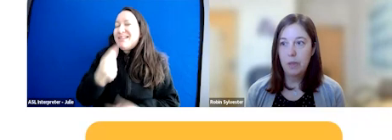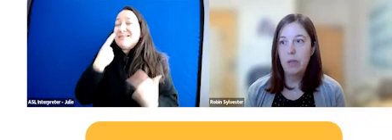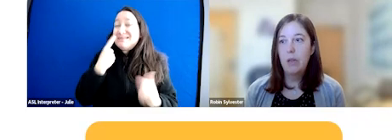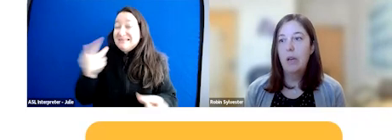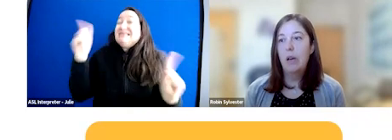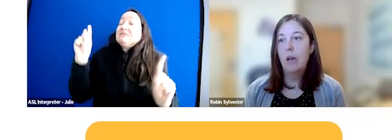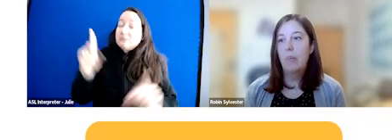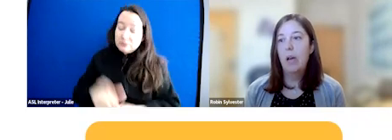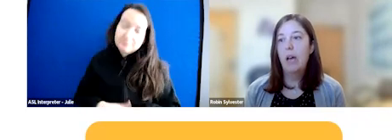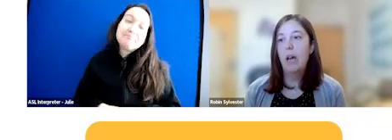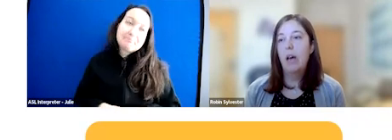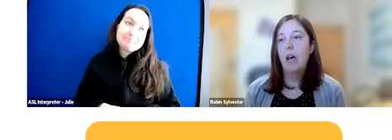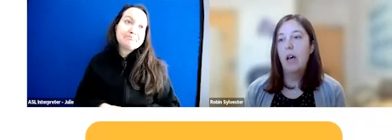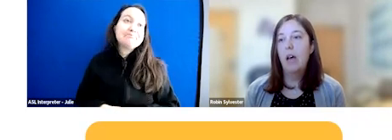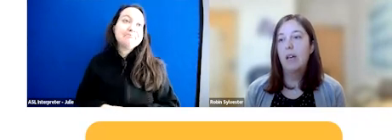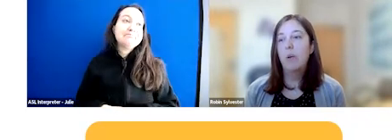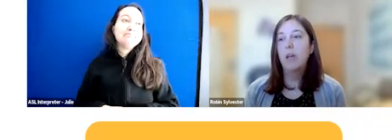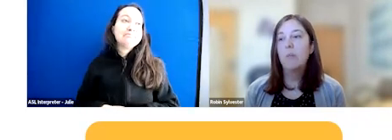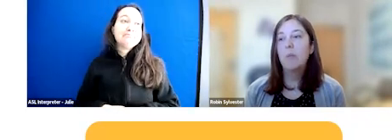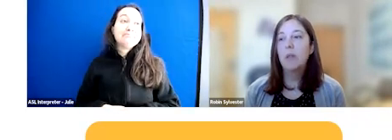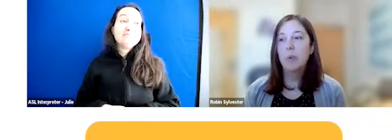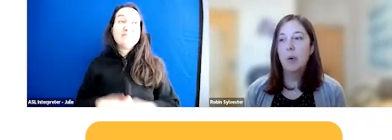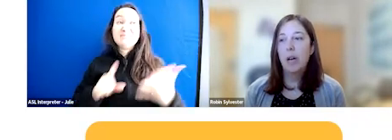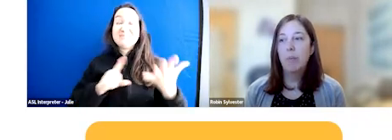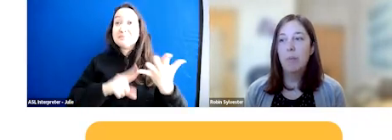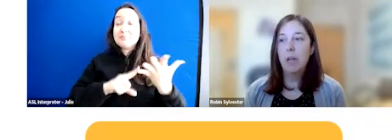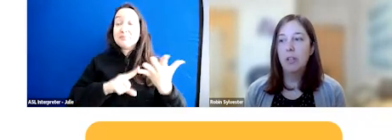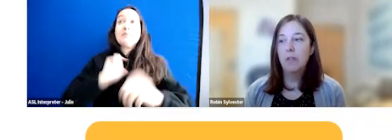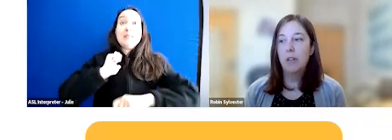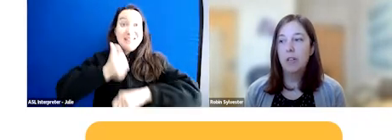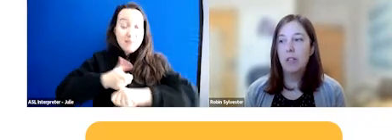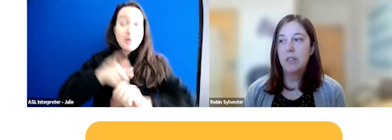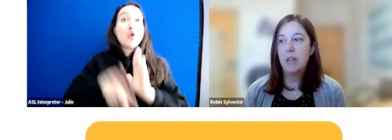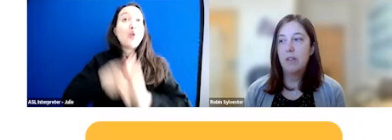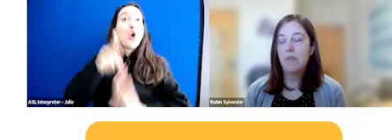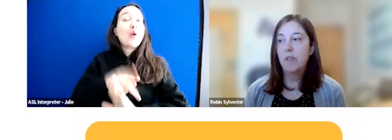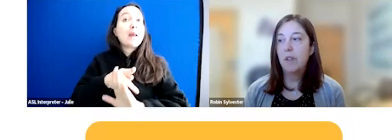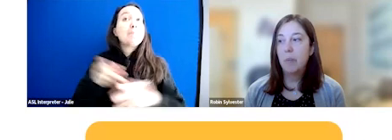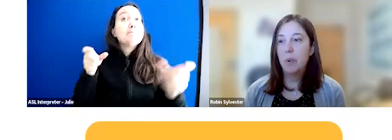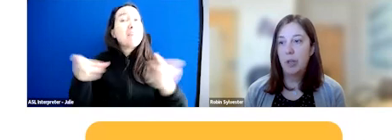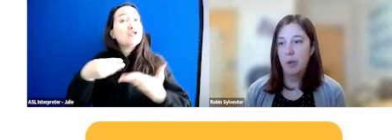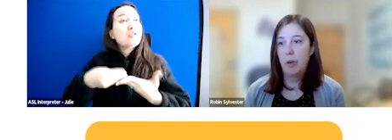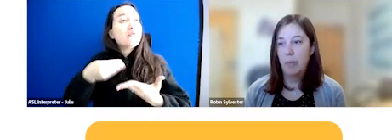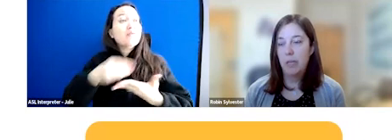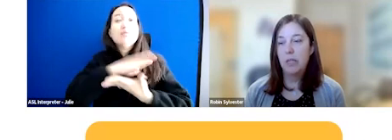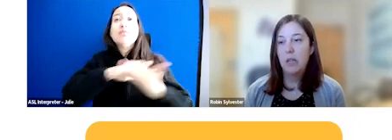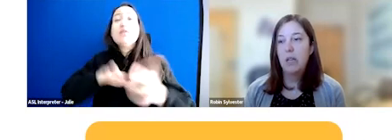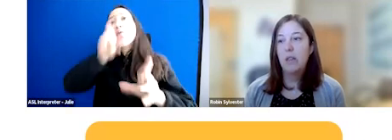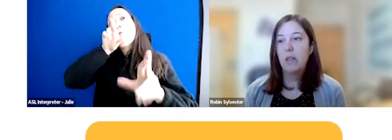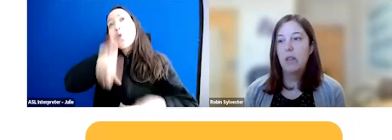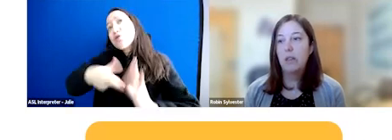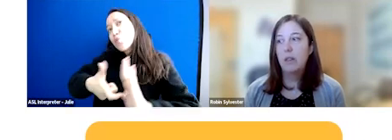successful. And can we implement the program, manage the funds, fulfill the reporting